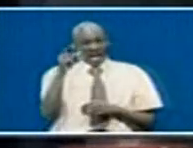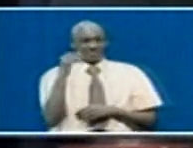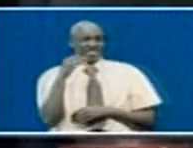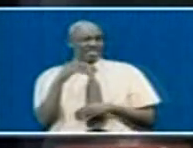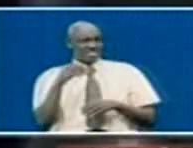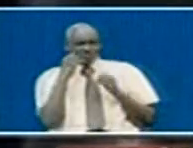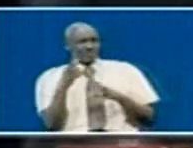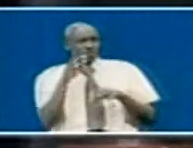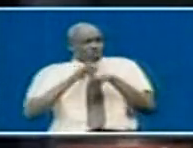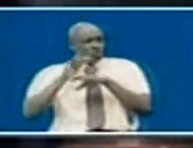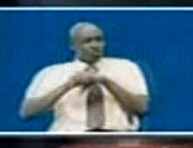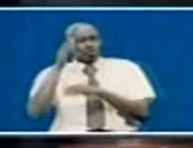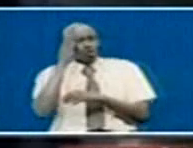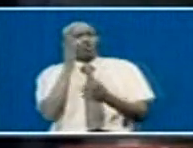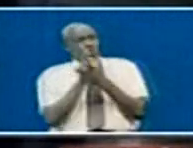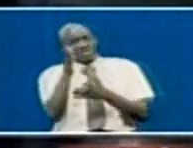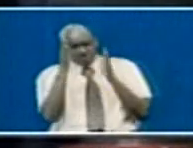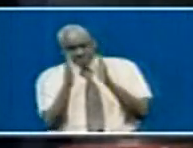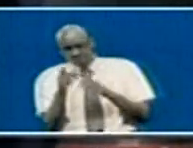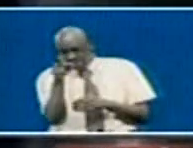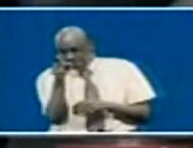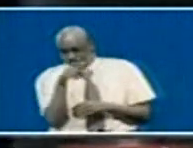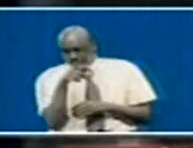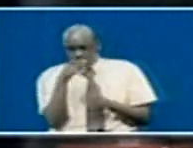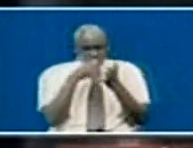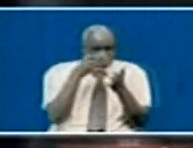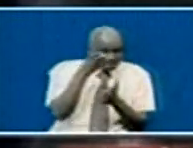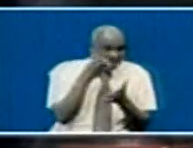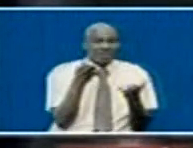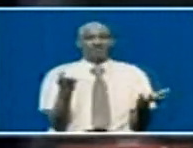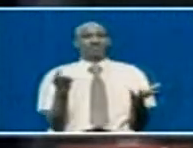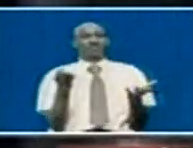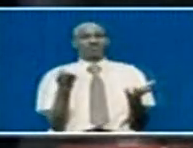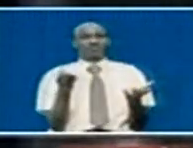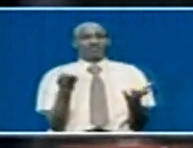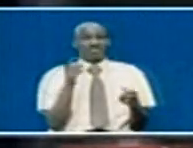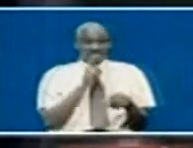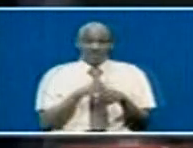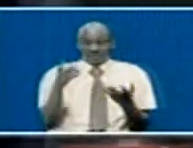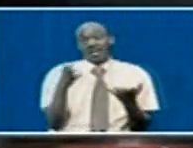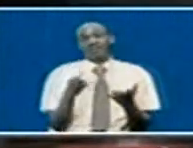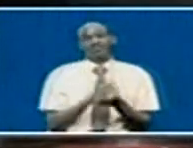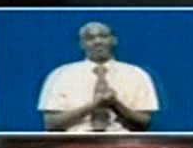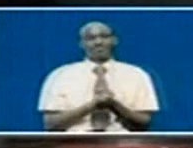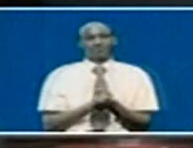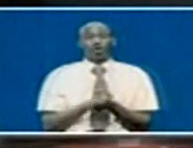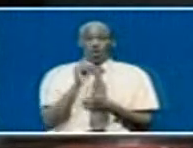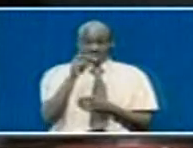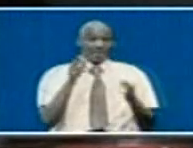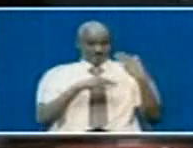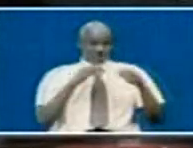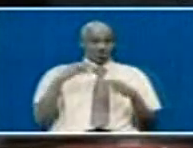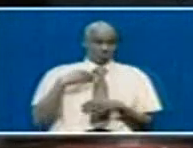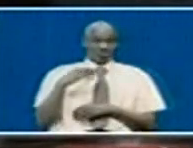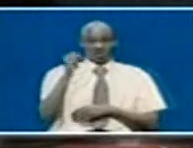that can indicate to you that those are the people that have been kidnapped in Chibok. Yeah. Well, okay, let's go back to